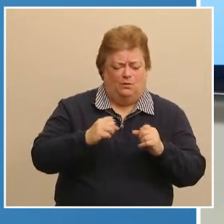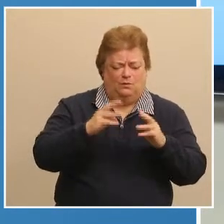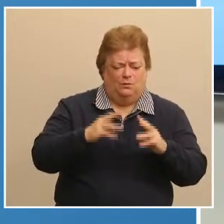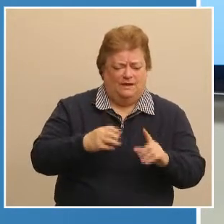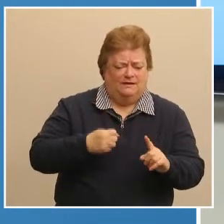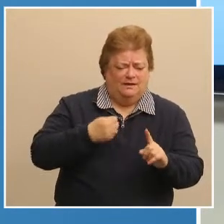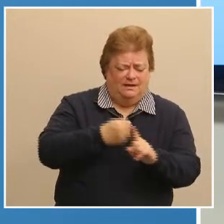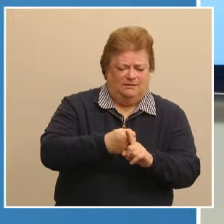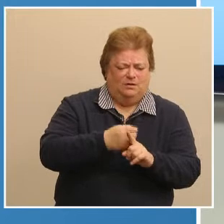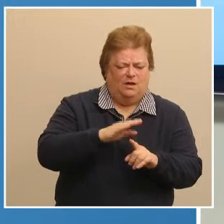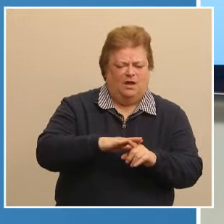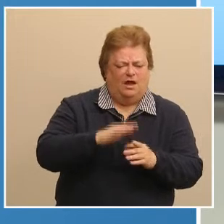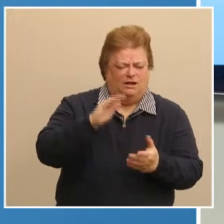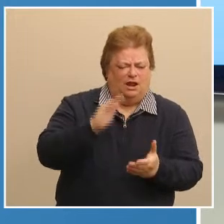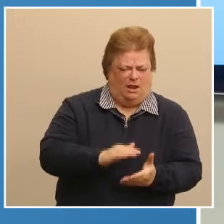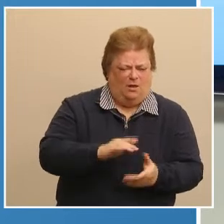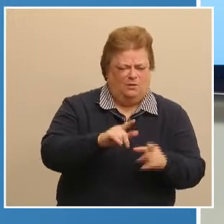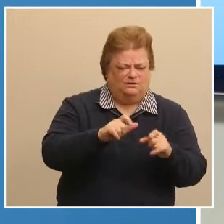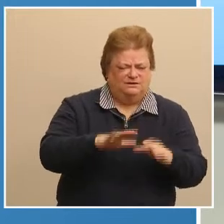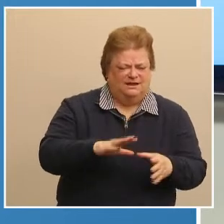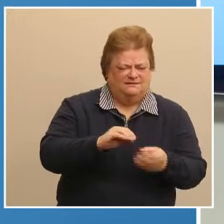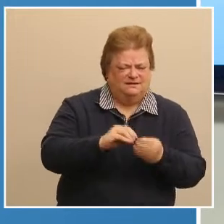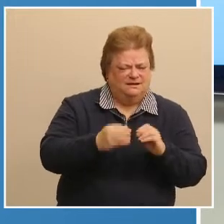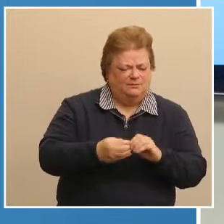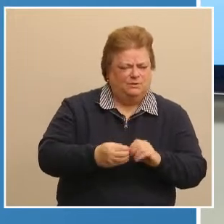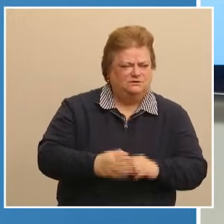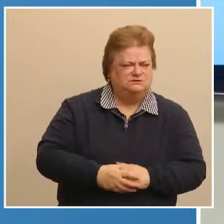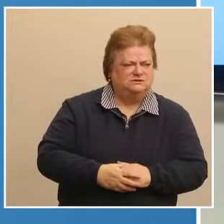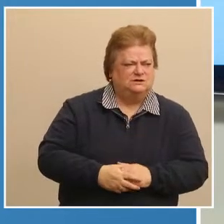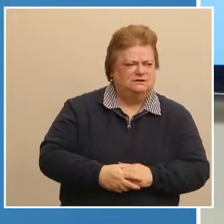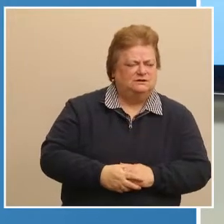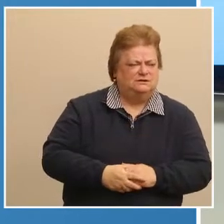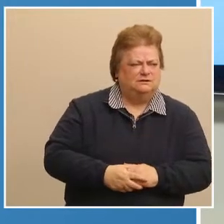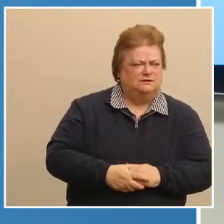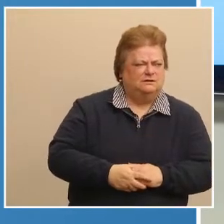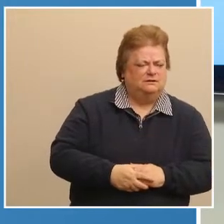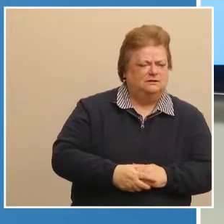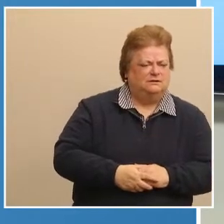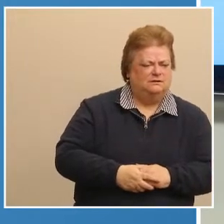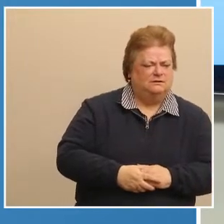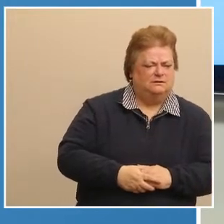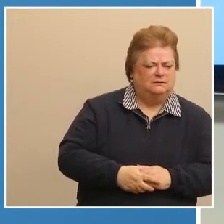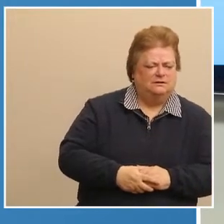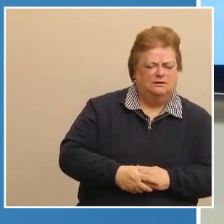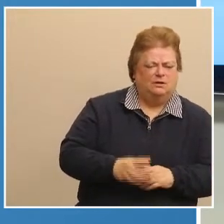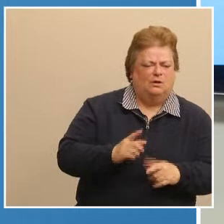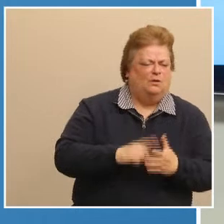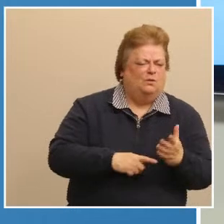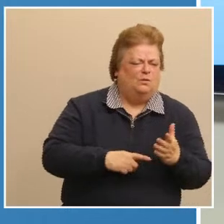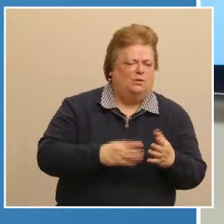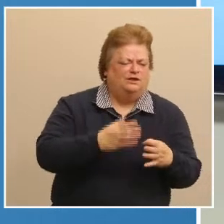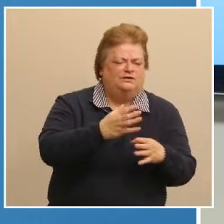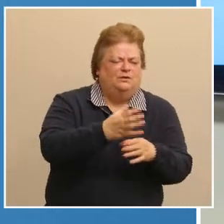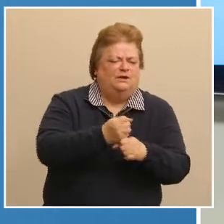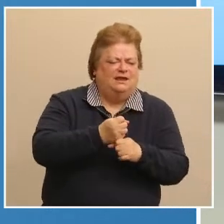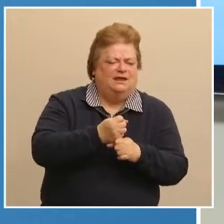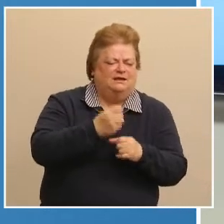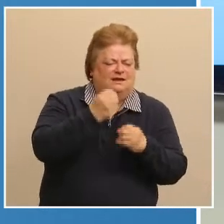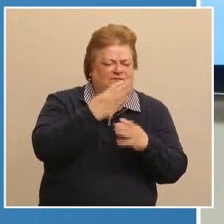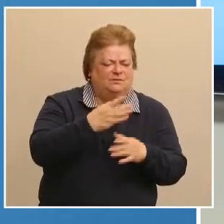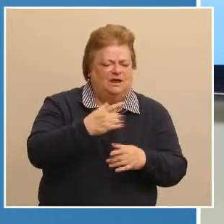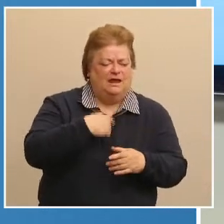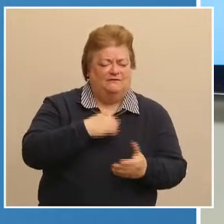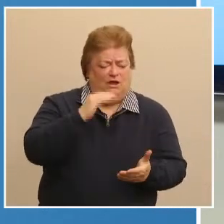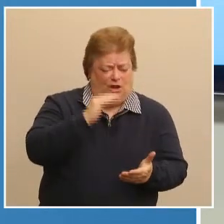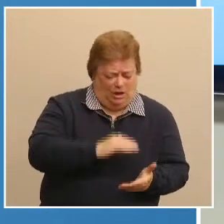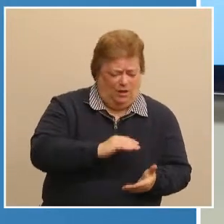low testing numbers. But I guess what are you able to pull from that as far as, you know, we're seeing these low case